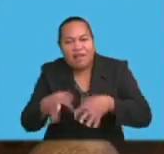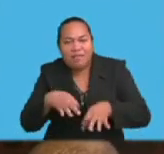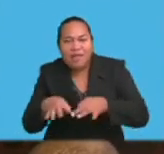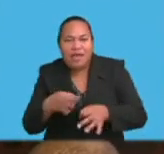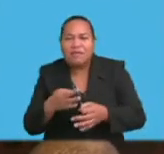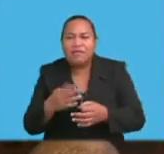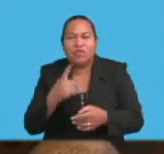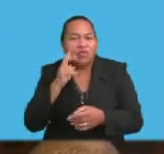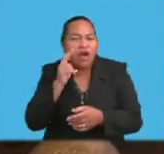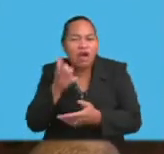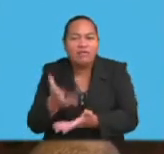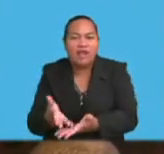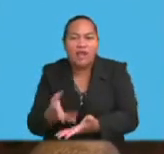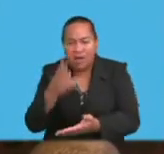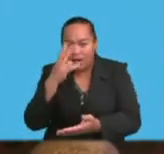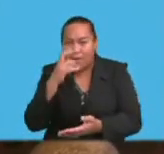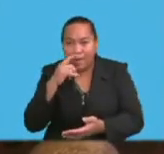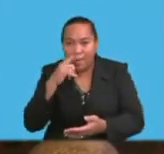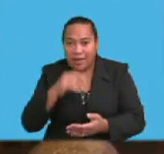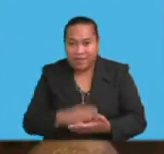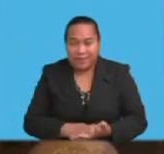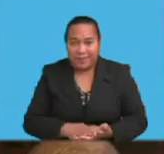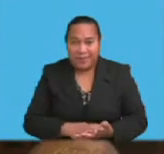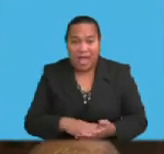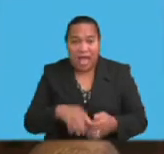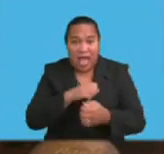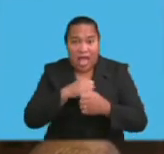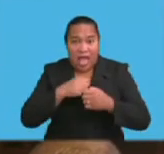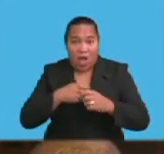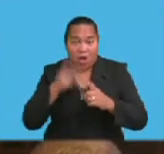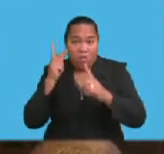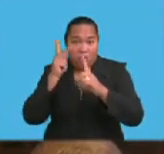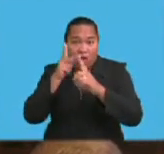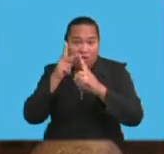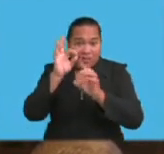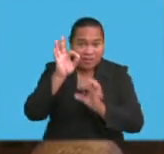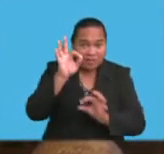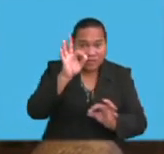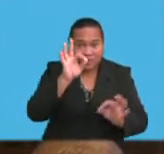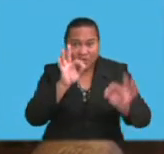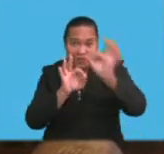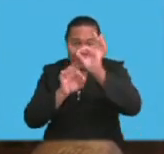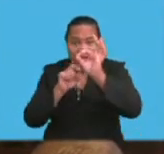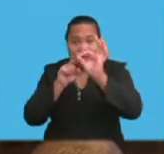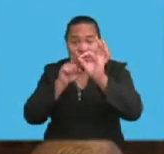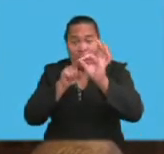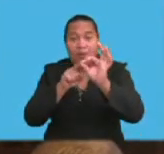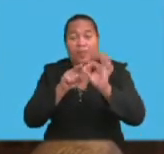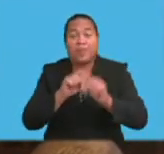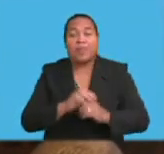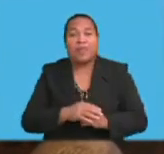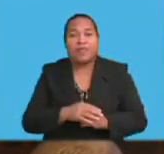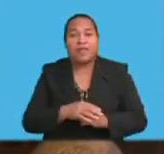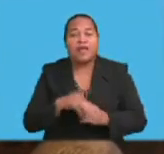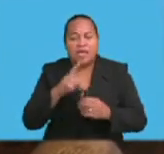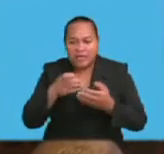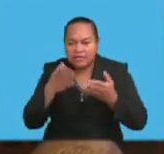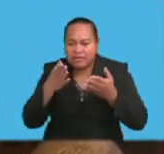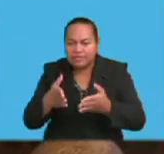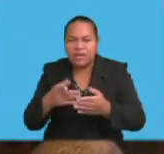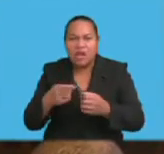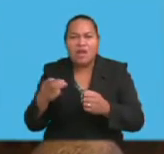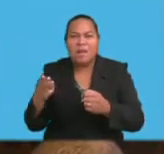Madam Speaker, the priority within the ministry right now is in relation to the maintenance